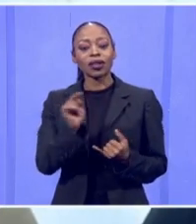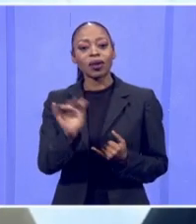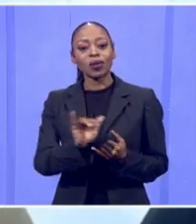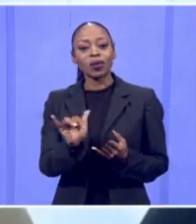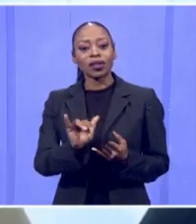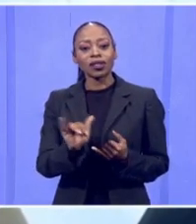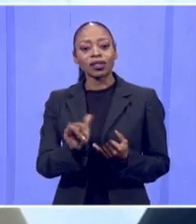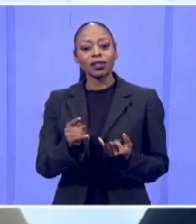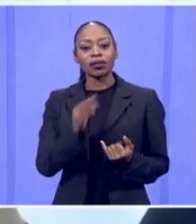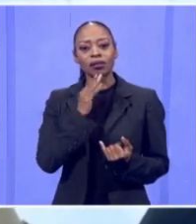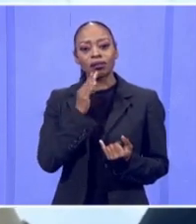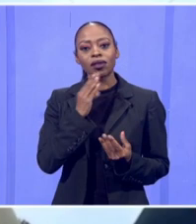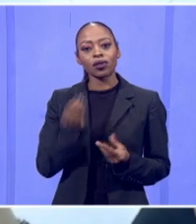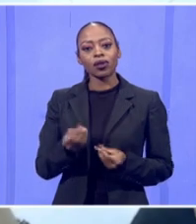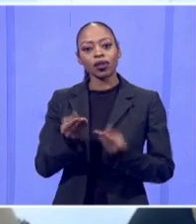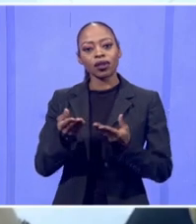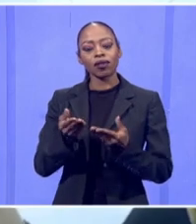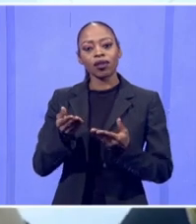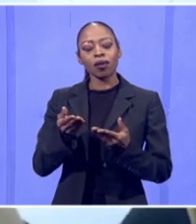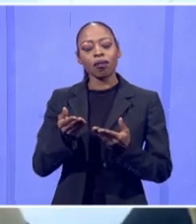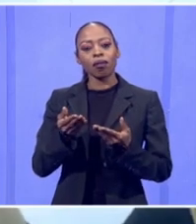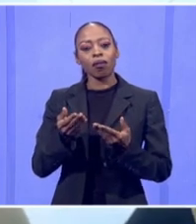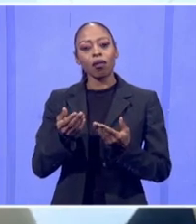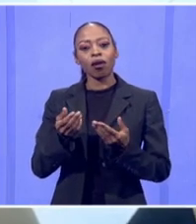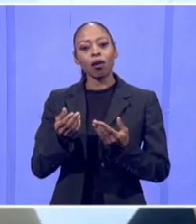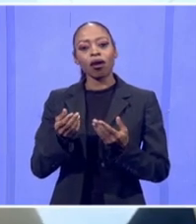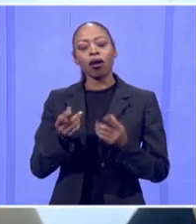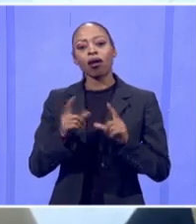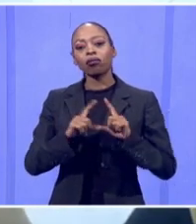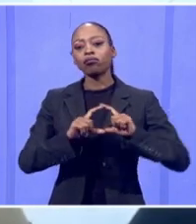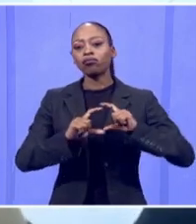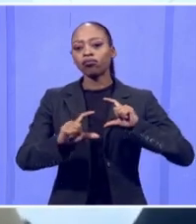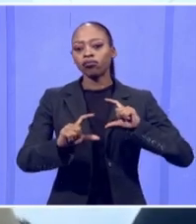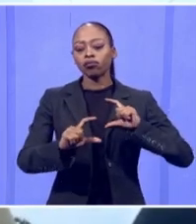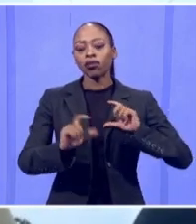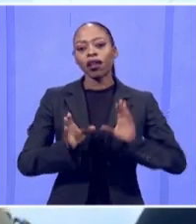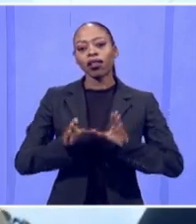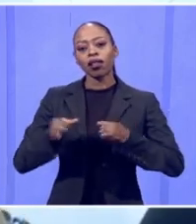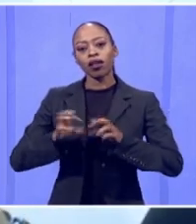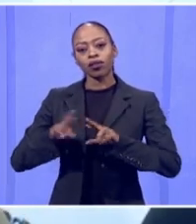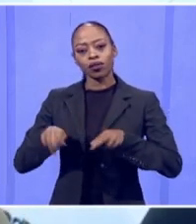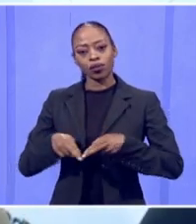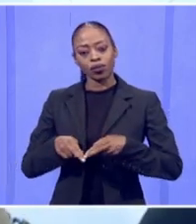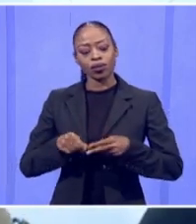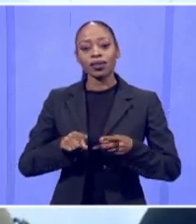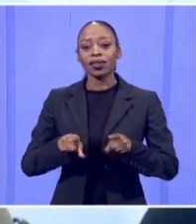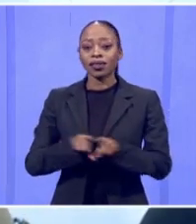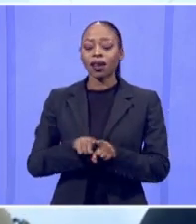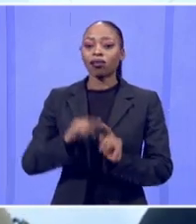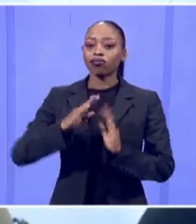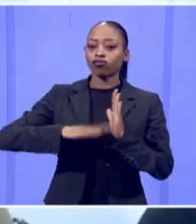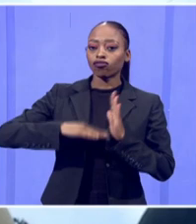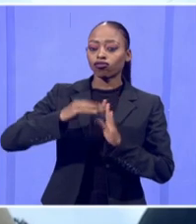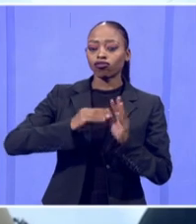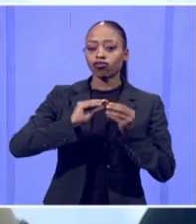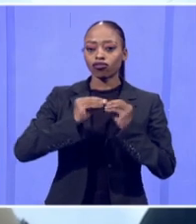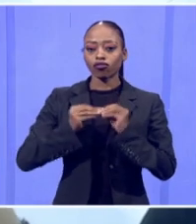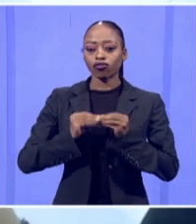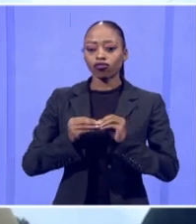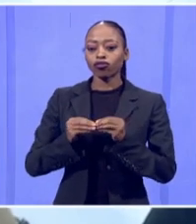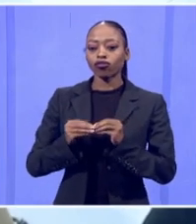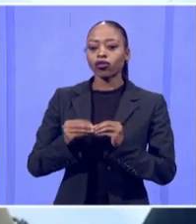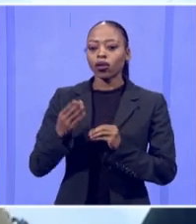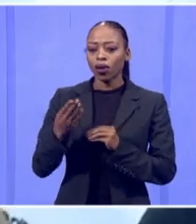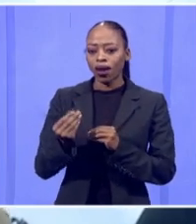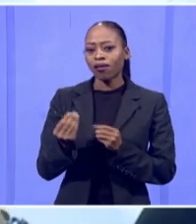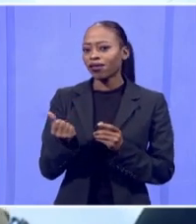we have given them mobile classrooms, and again, for renovation, we are having it on tender